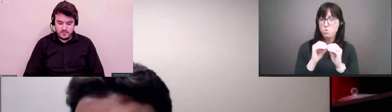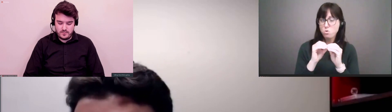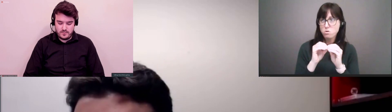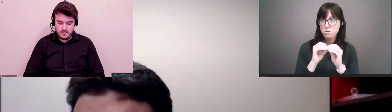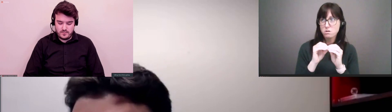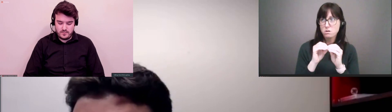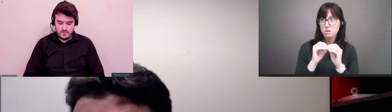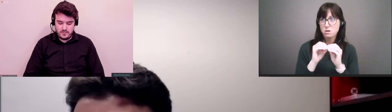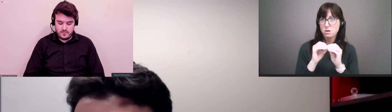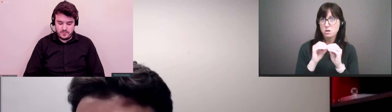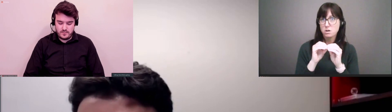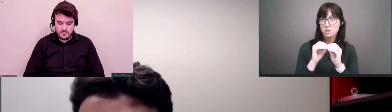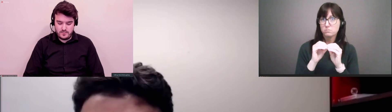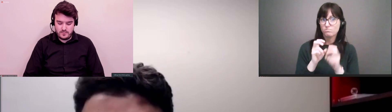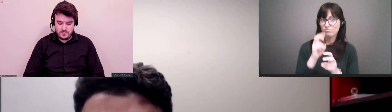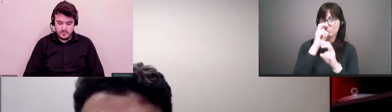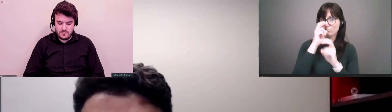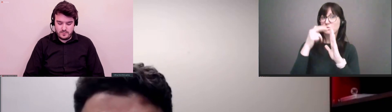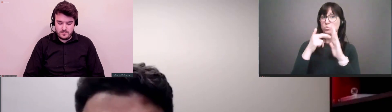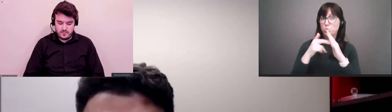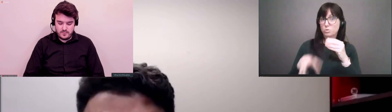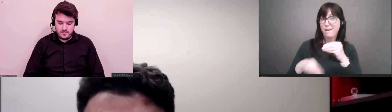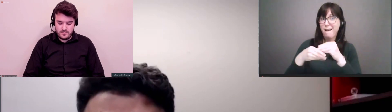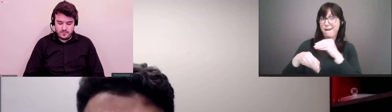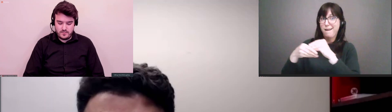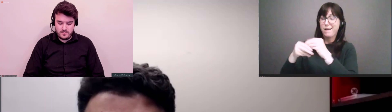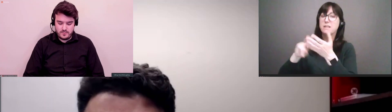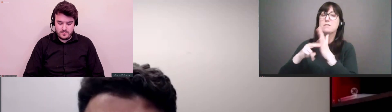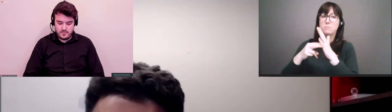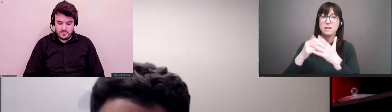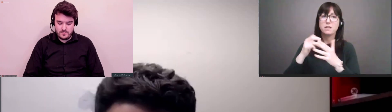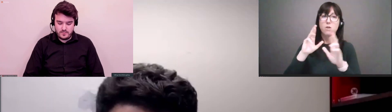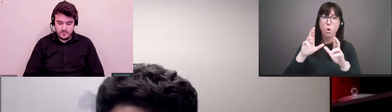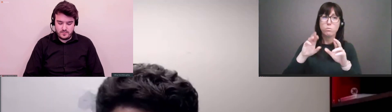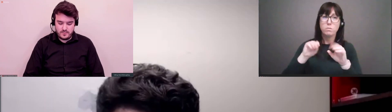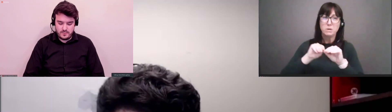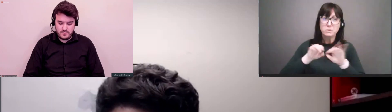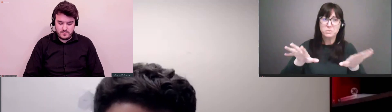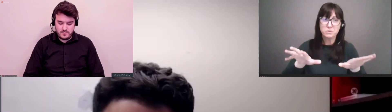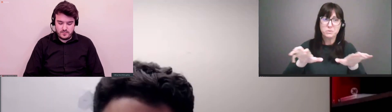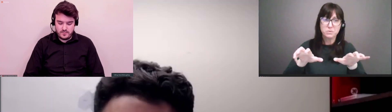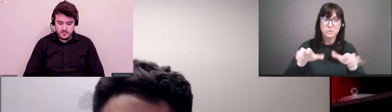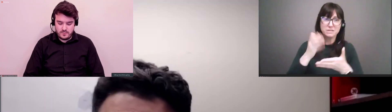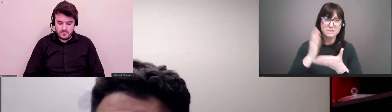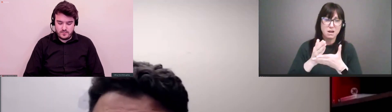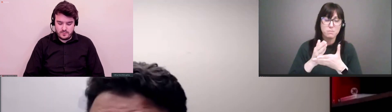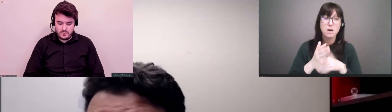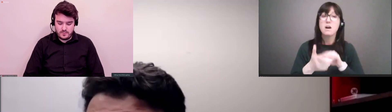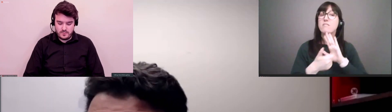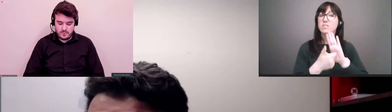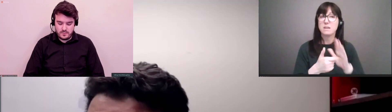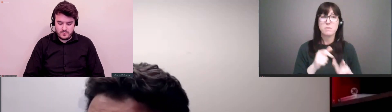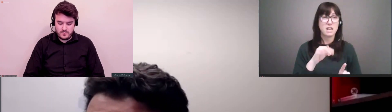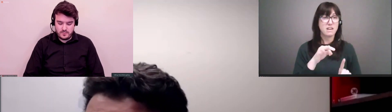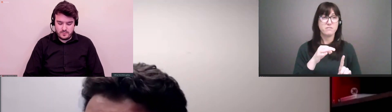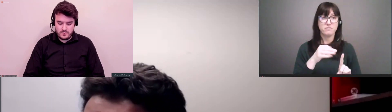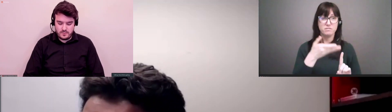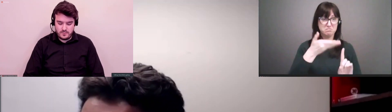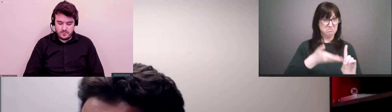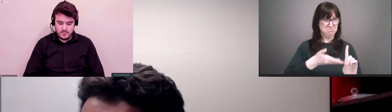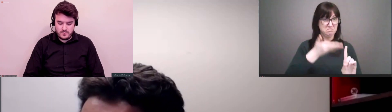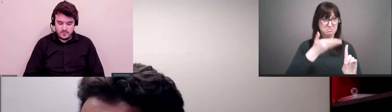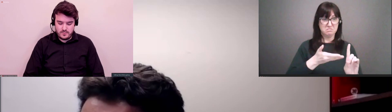additional protective mechanisms. So for example, the issue of asymptomatic